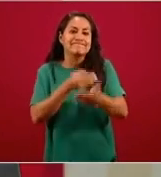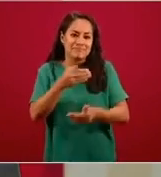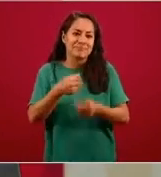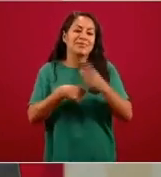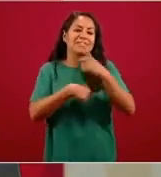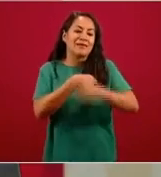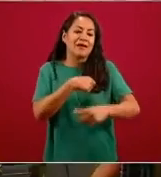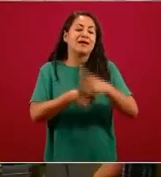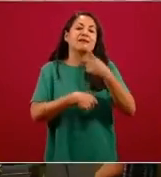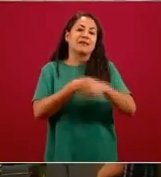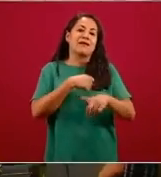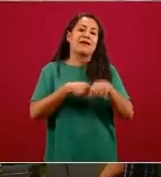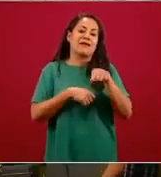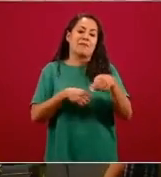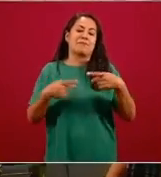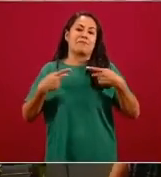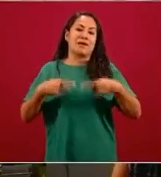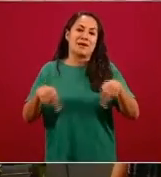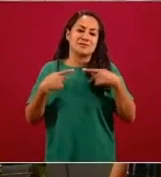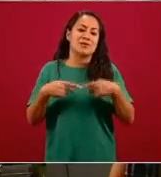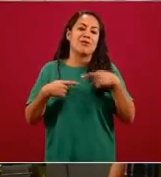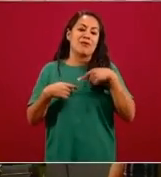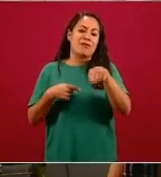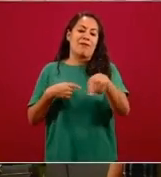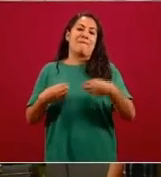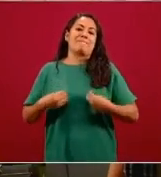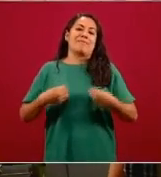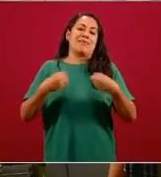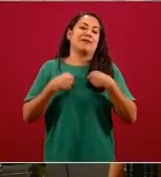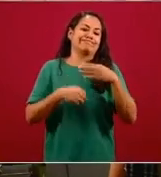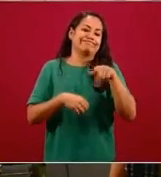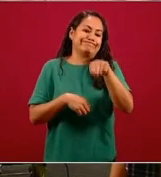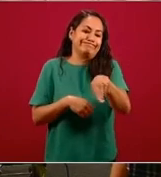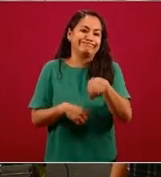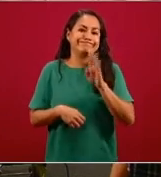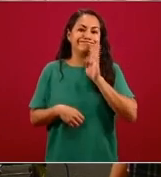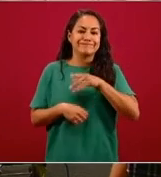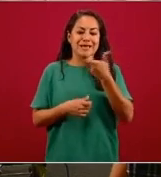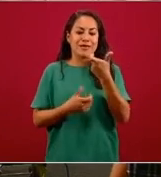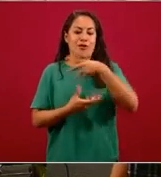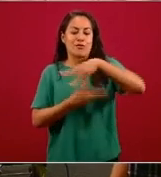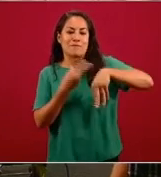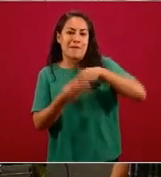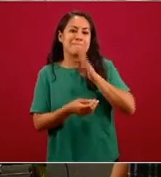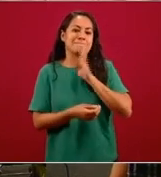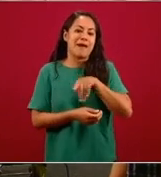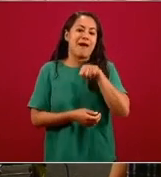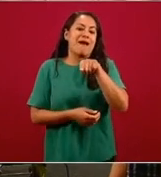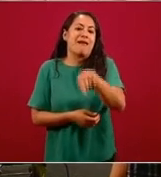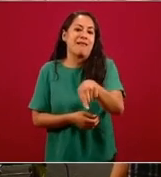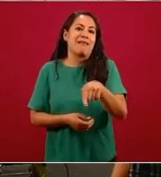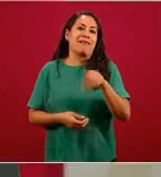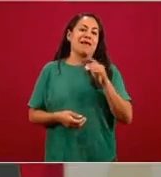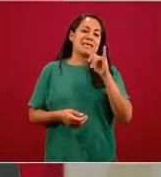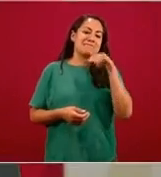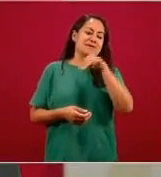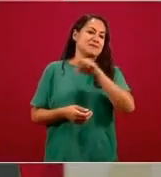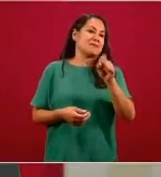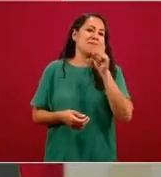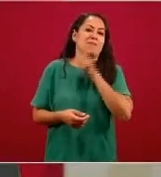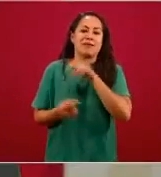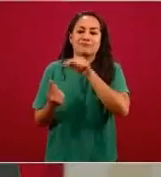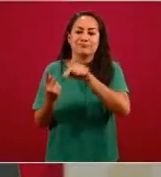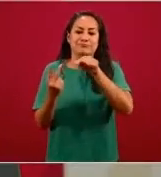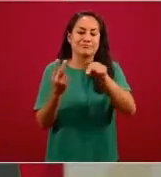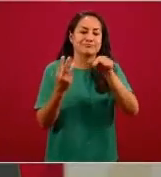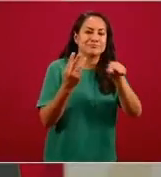health services, and the damage to these people's health, not to mention the economic